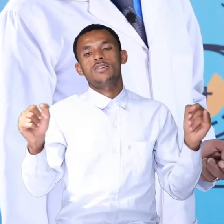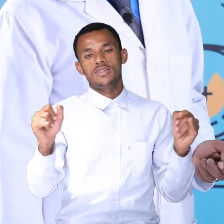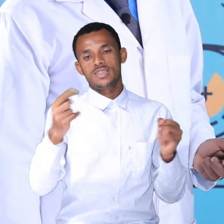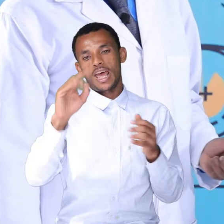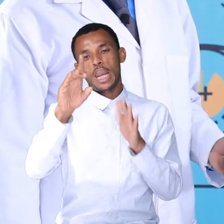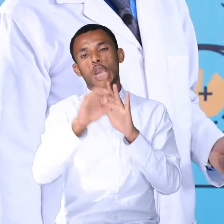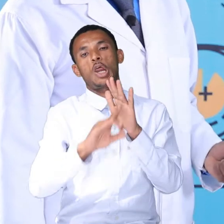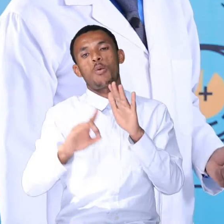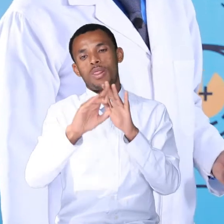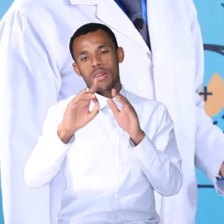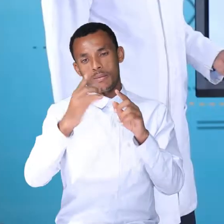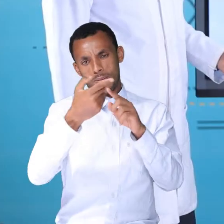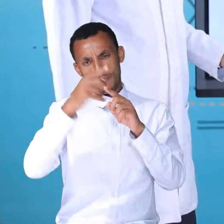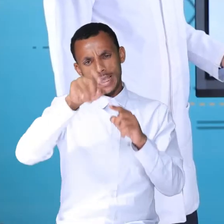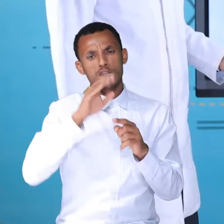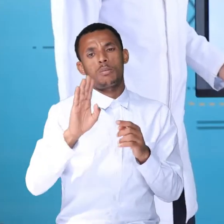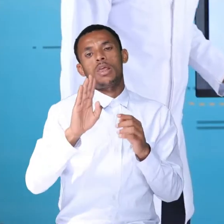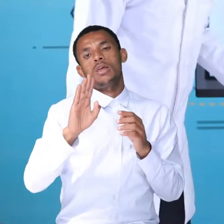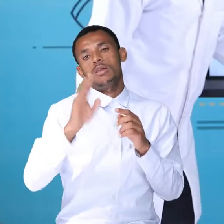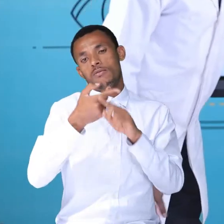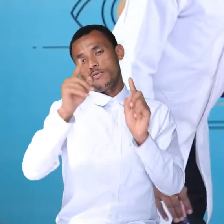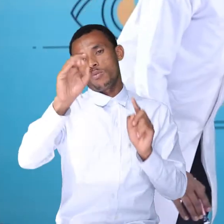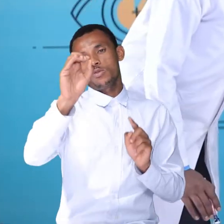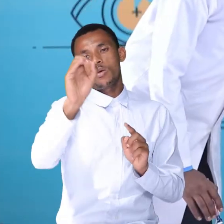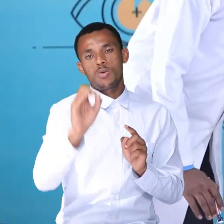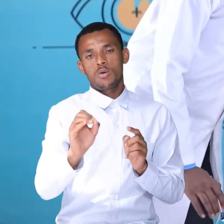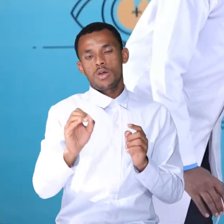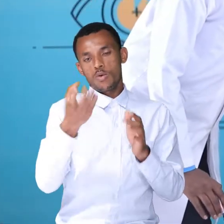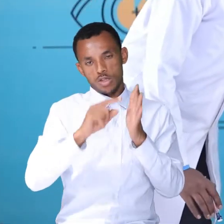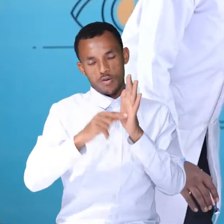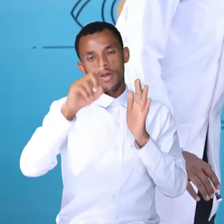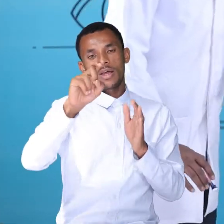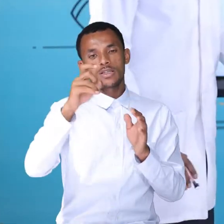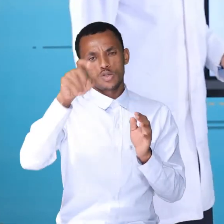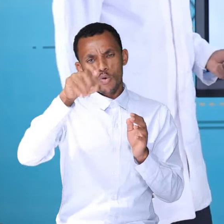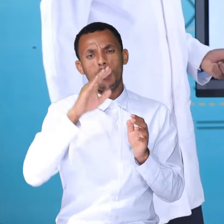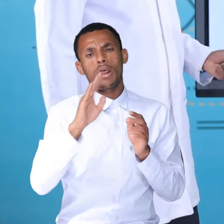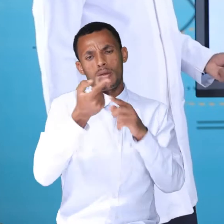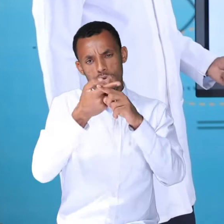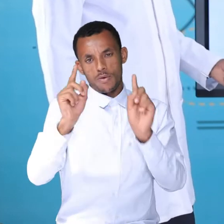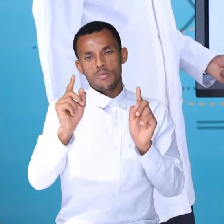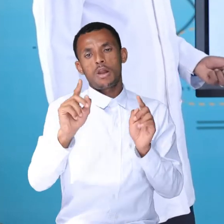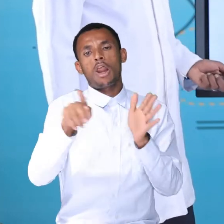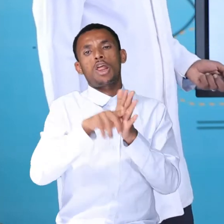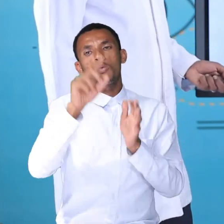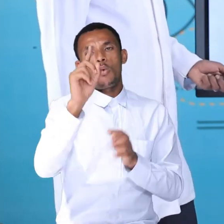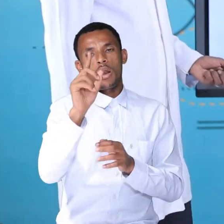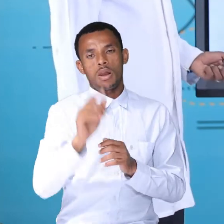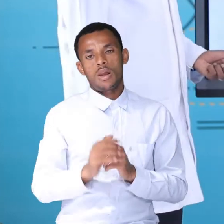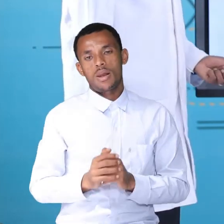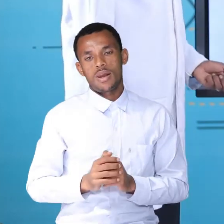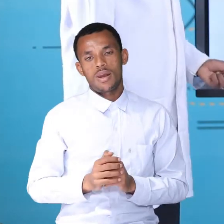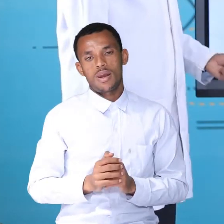the denominator must be different from 0 it will be. You have cosine of x should be different from negative 1.